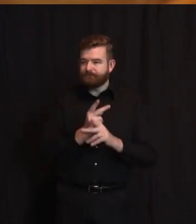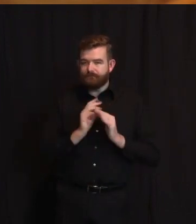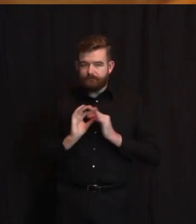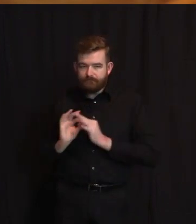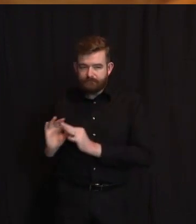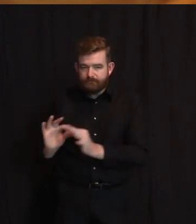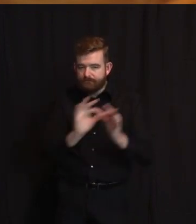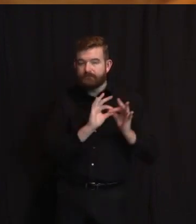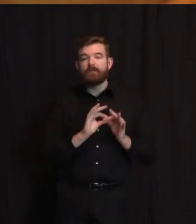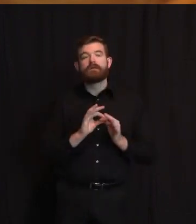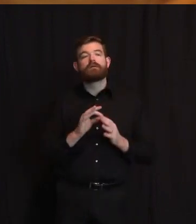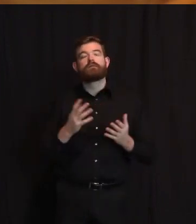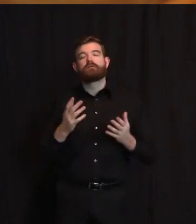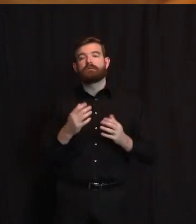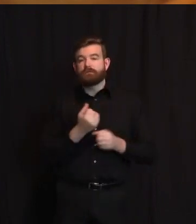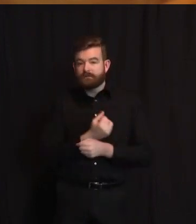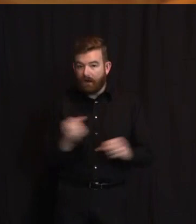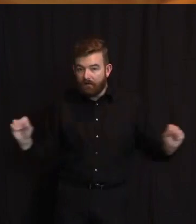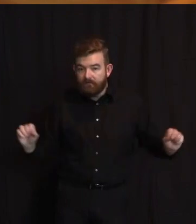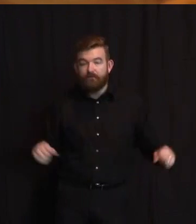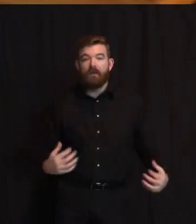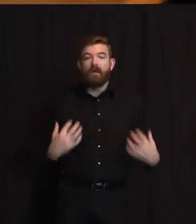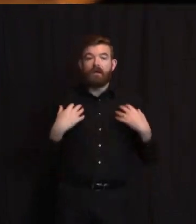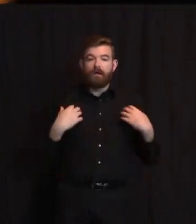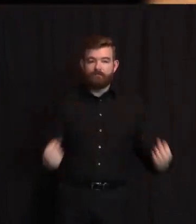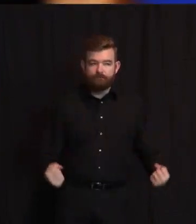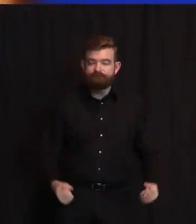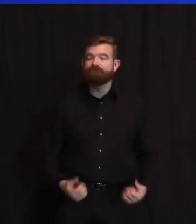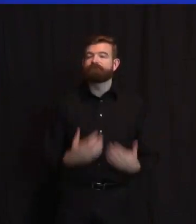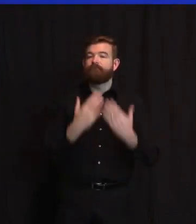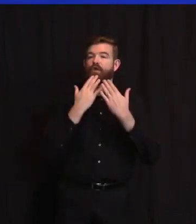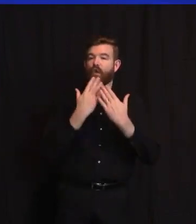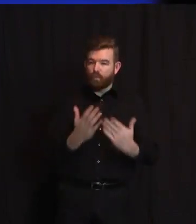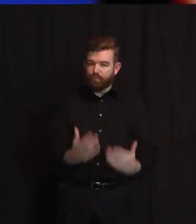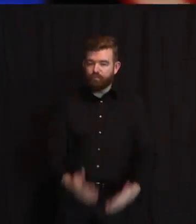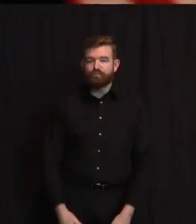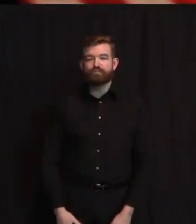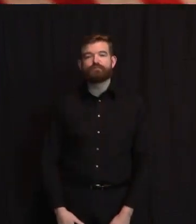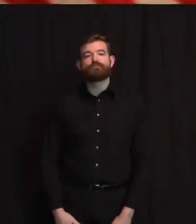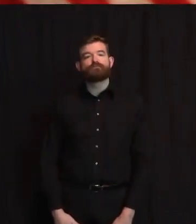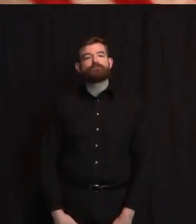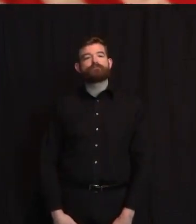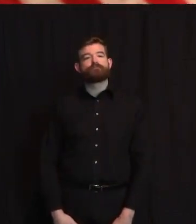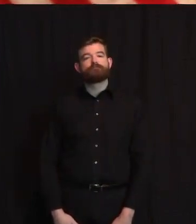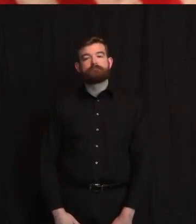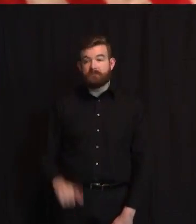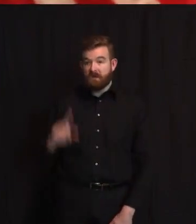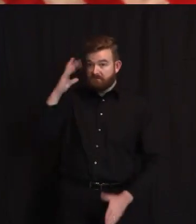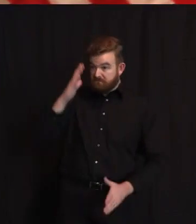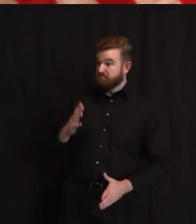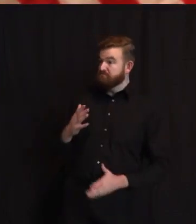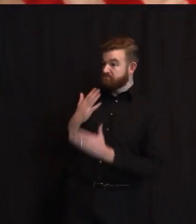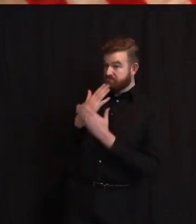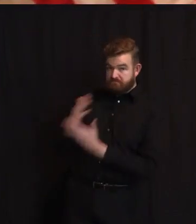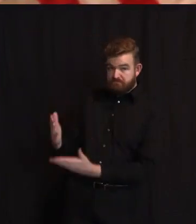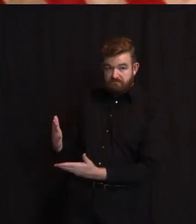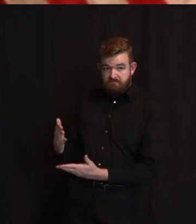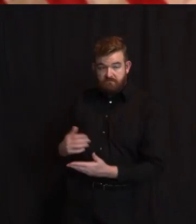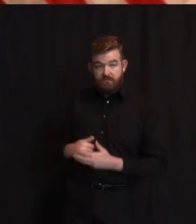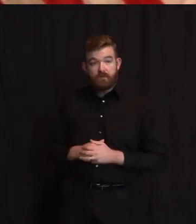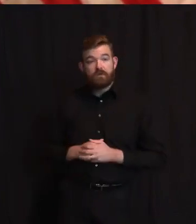safe, and stay healthy. Thank you. Thank you, Judy, for that and for all. A couple of things, if I may.